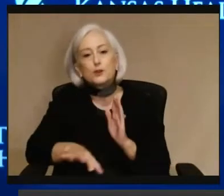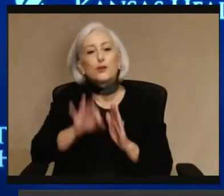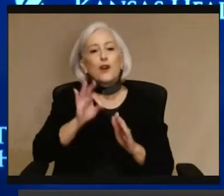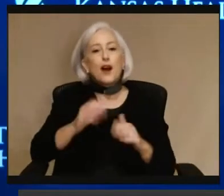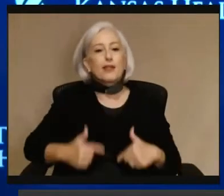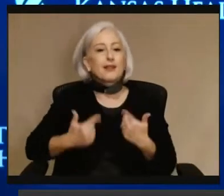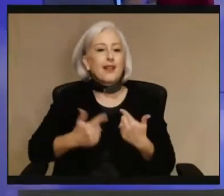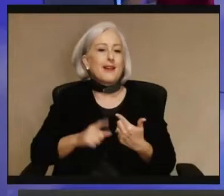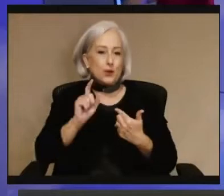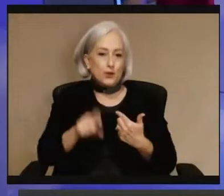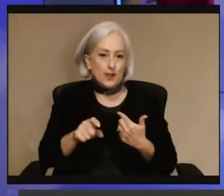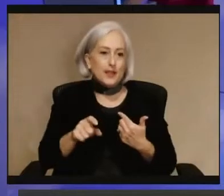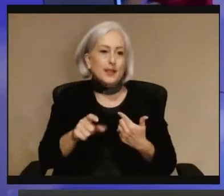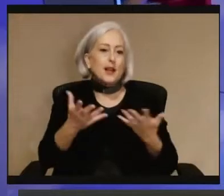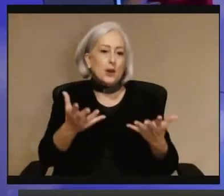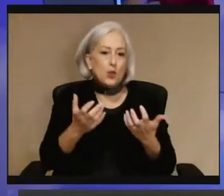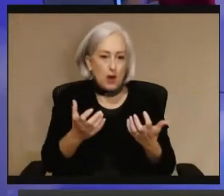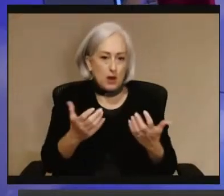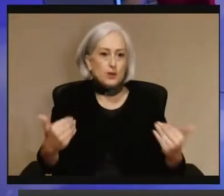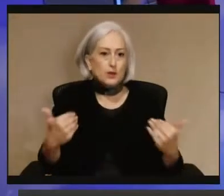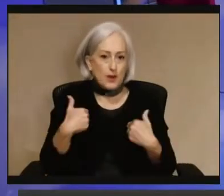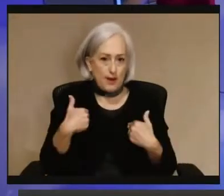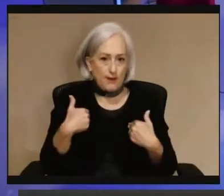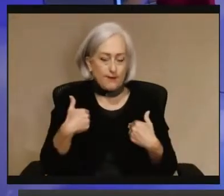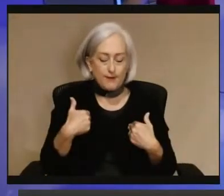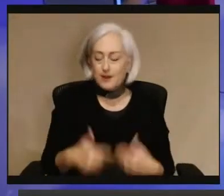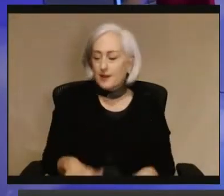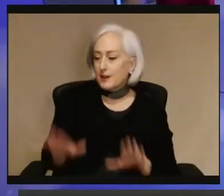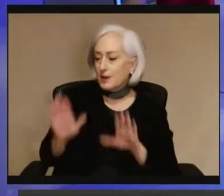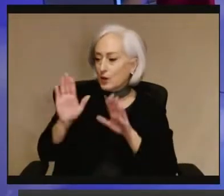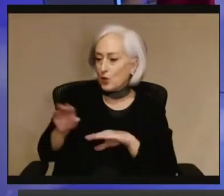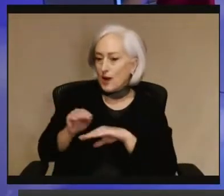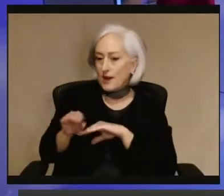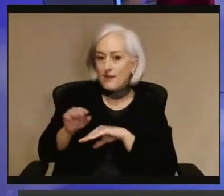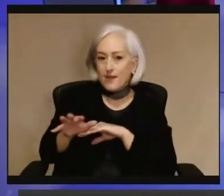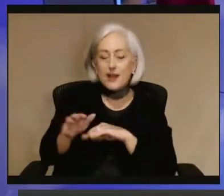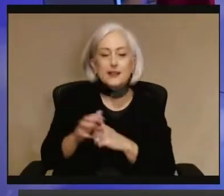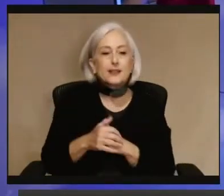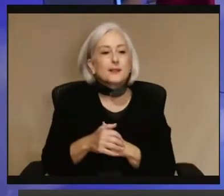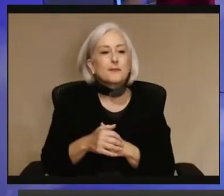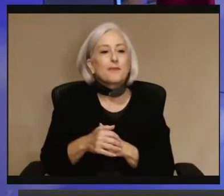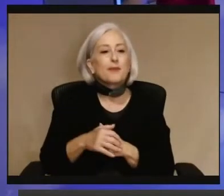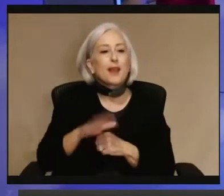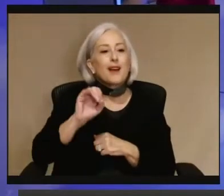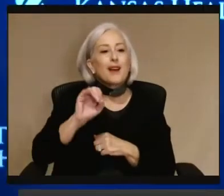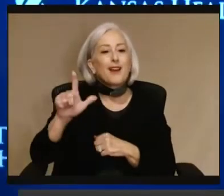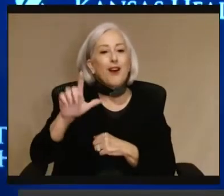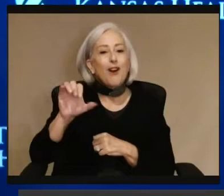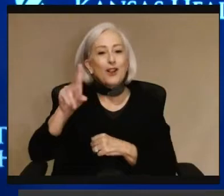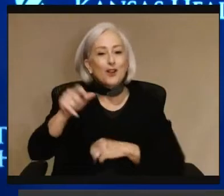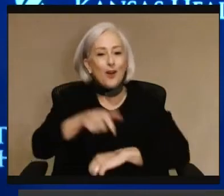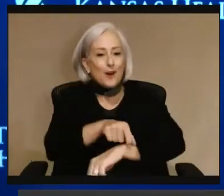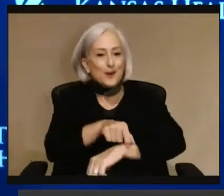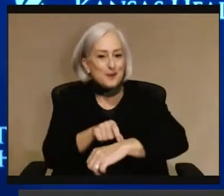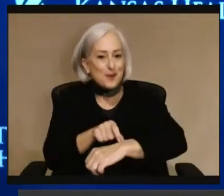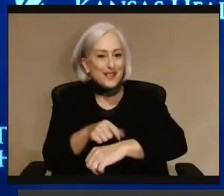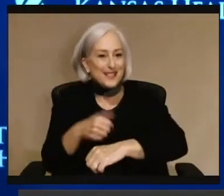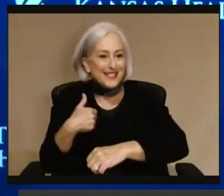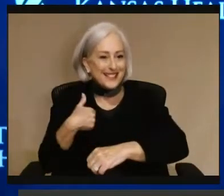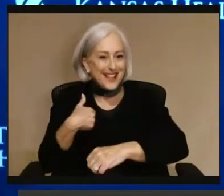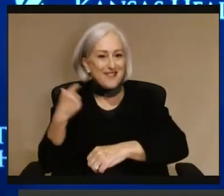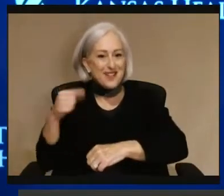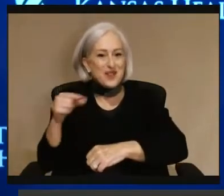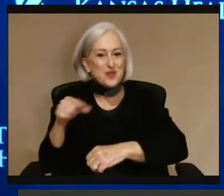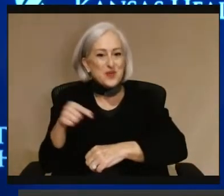want to have. Great advice. Are you wearing your Carl's Cause I bracelet am. today? I am indeed. Love it. Yeah. Got your green shining. My